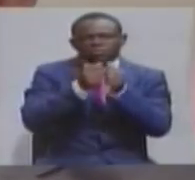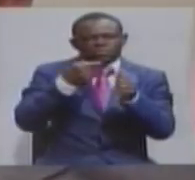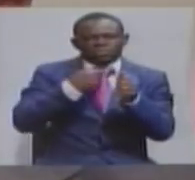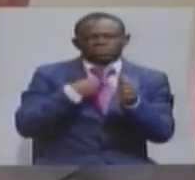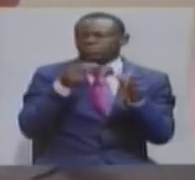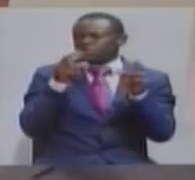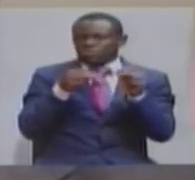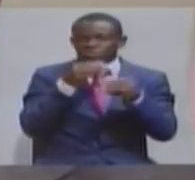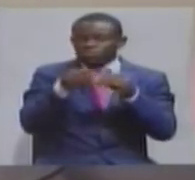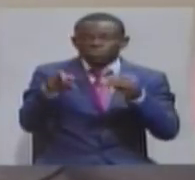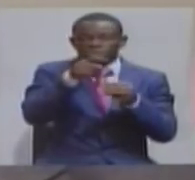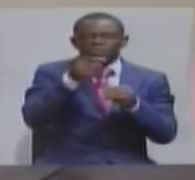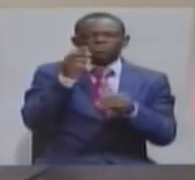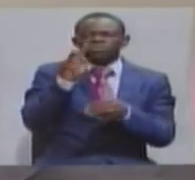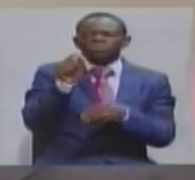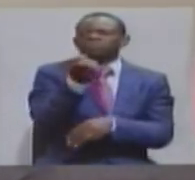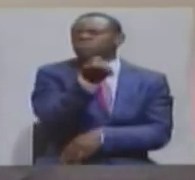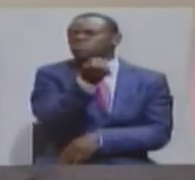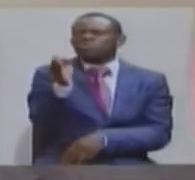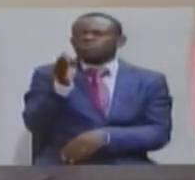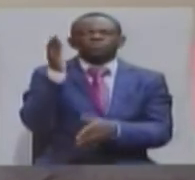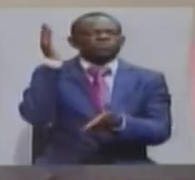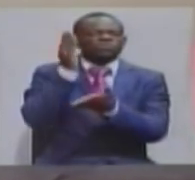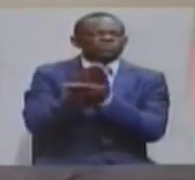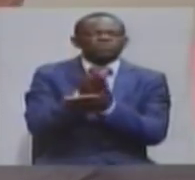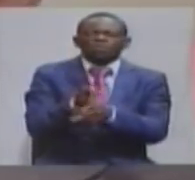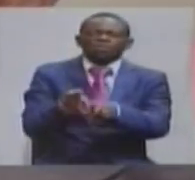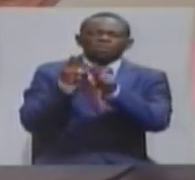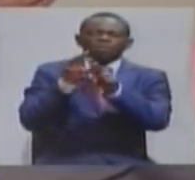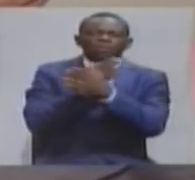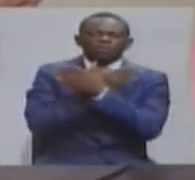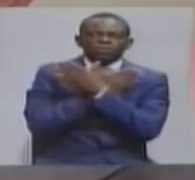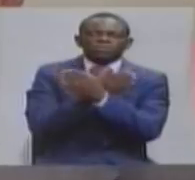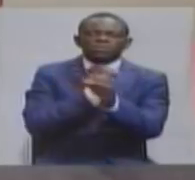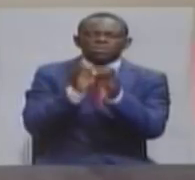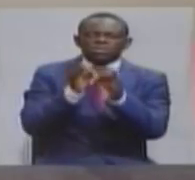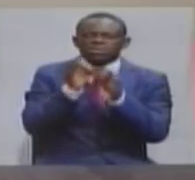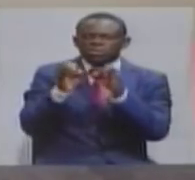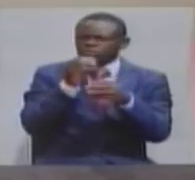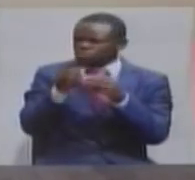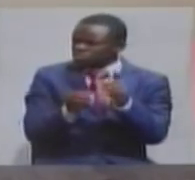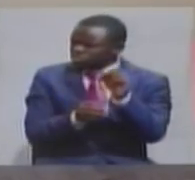ZCID is a platform of various political players. ZCID does not generate ideas.